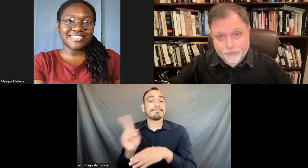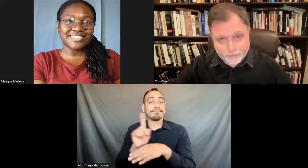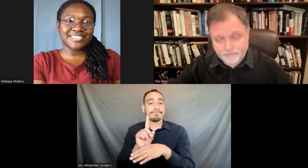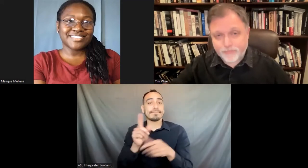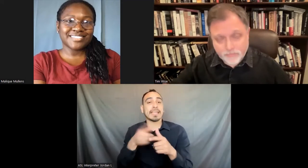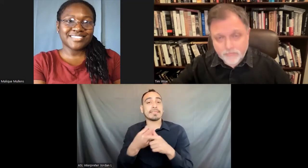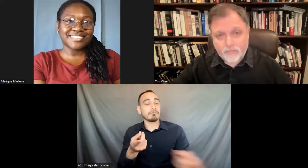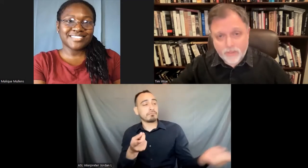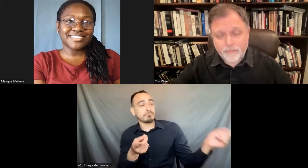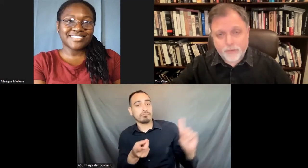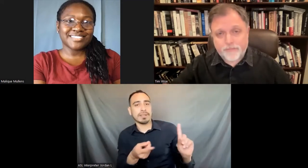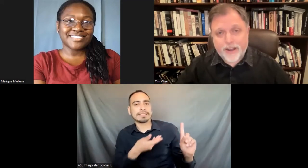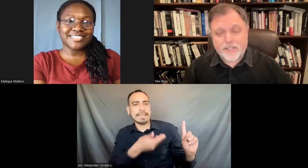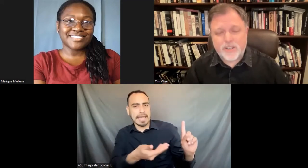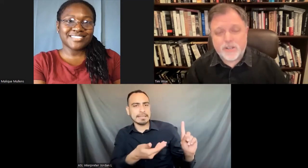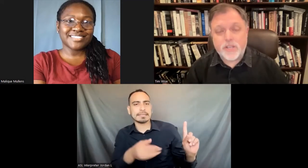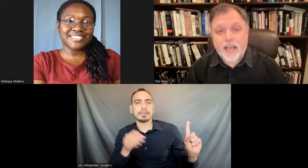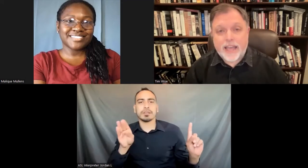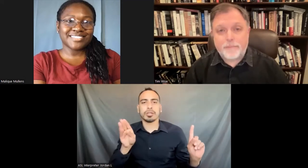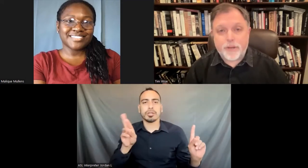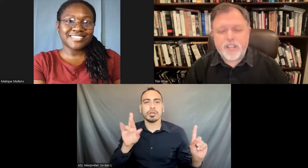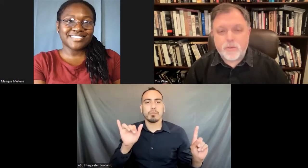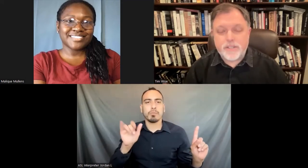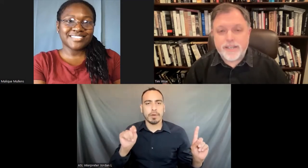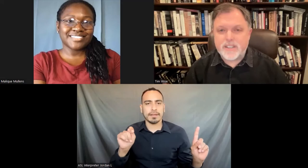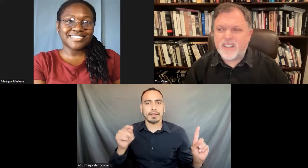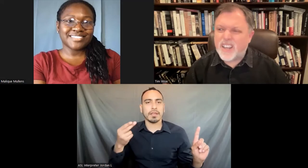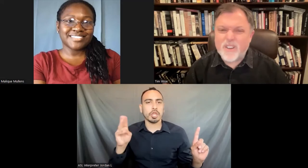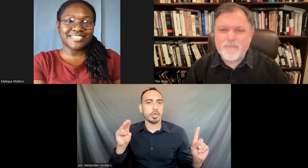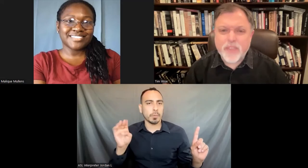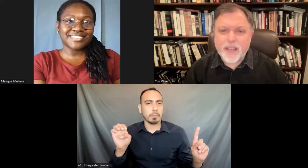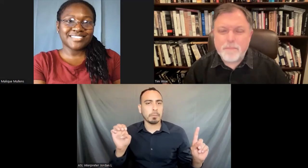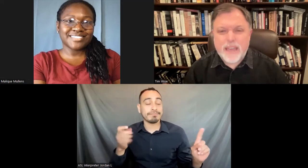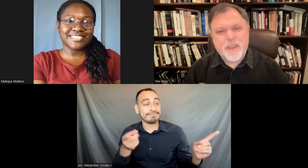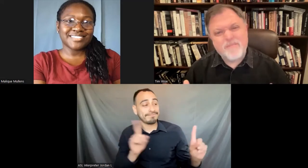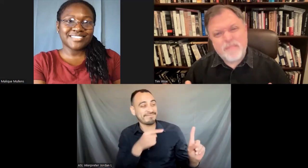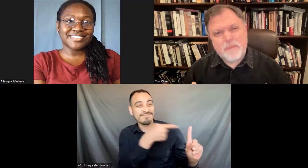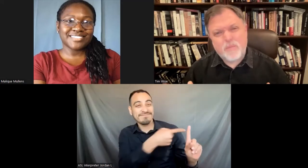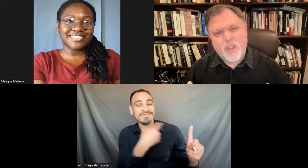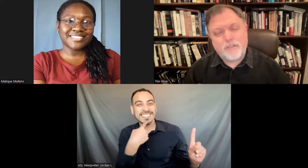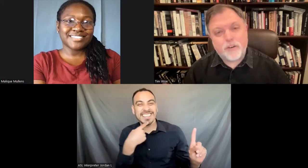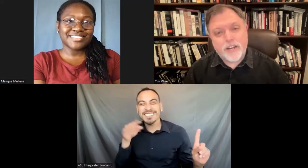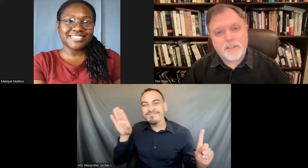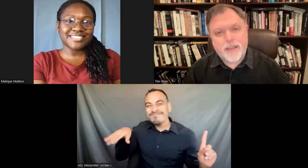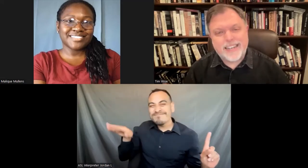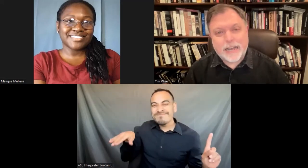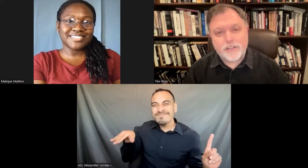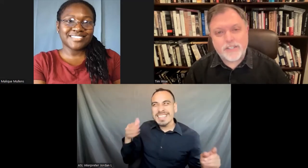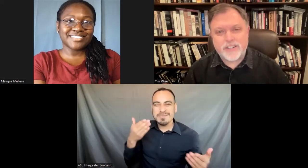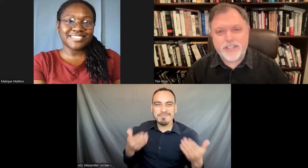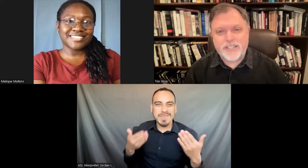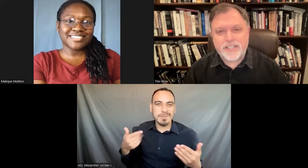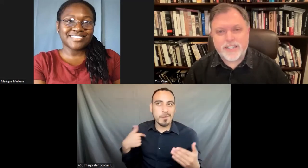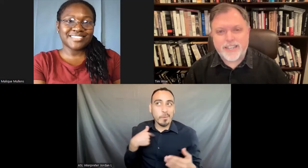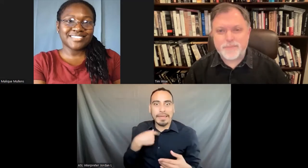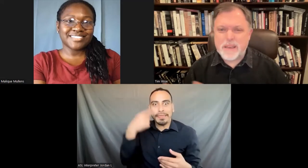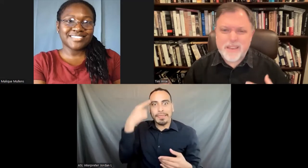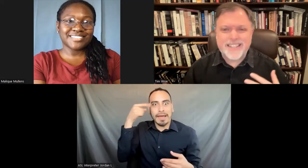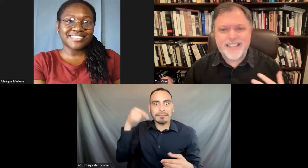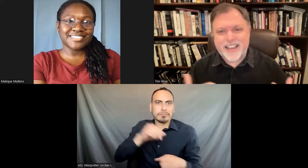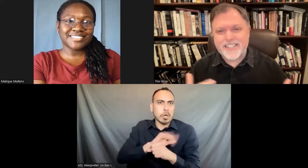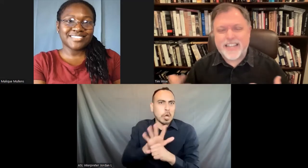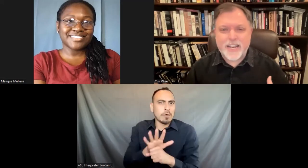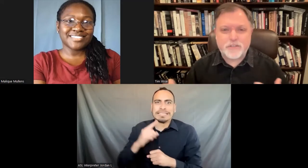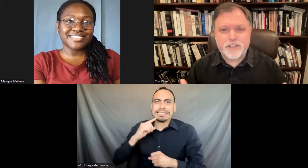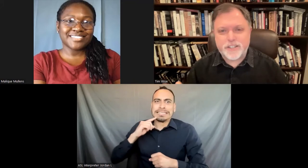also from Fox News. And Brit Hume says, you know, maybe we overestimated how serious this thing is. Maybe